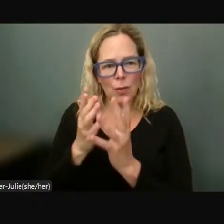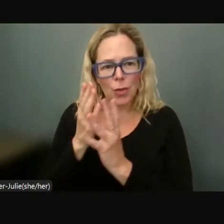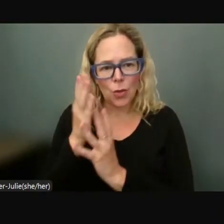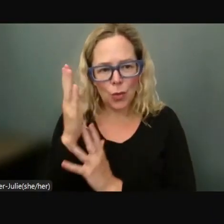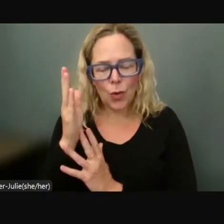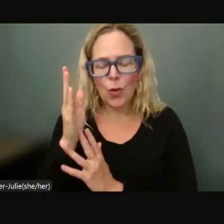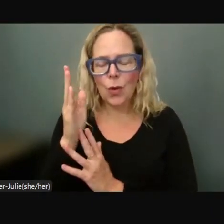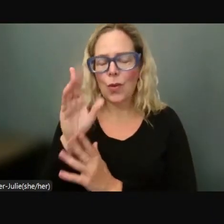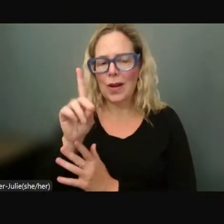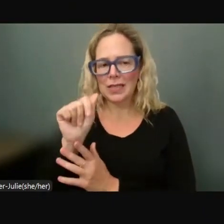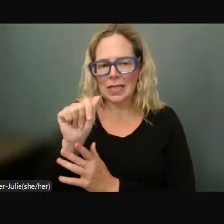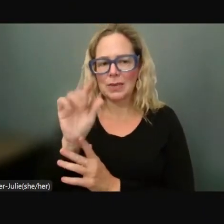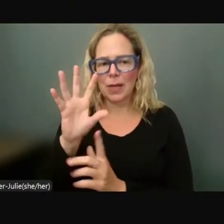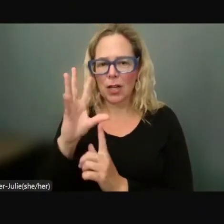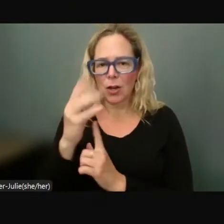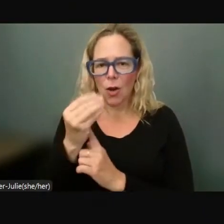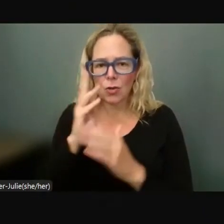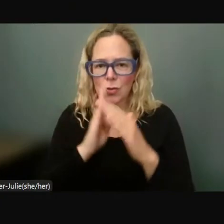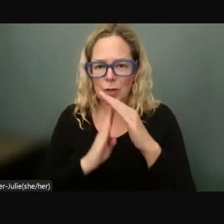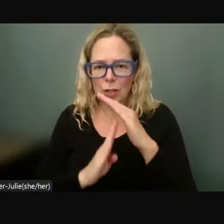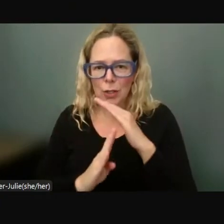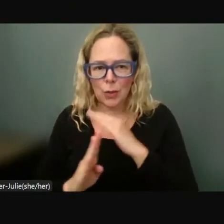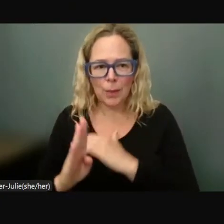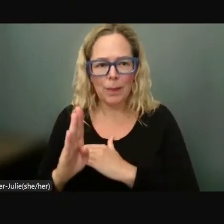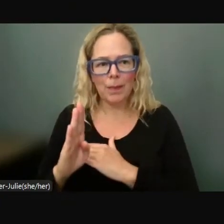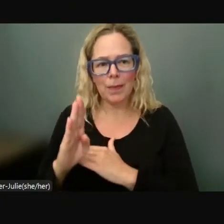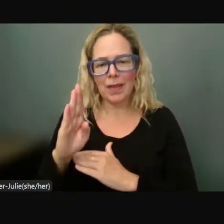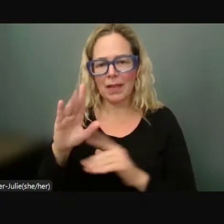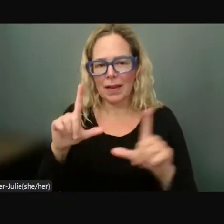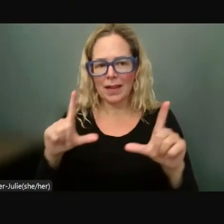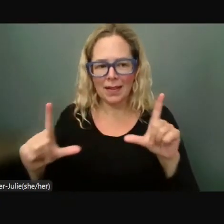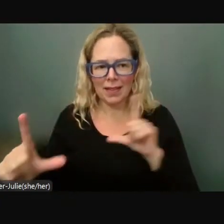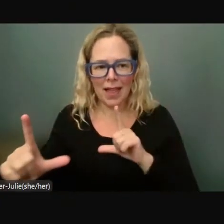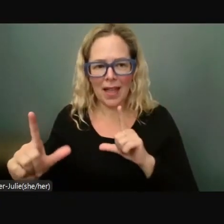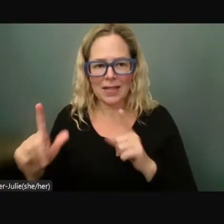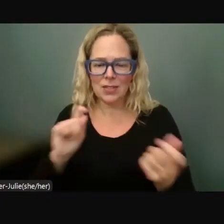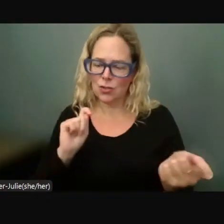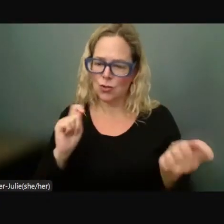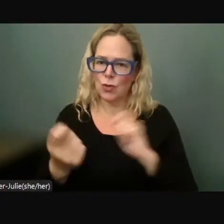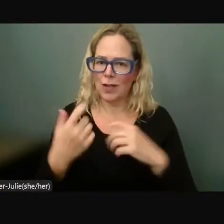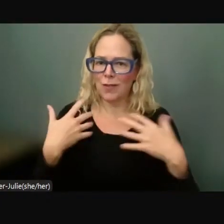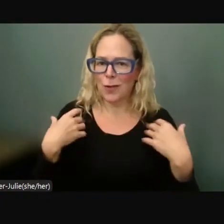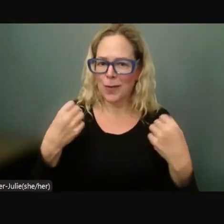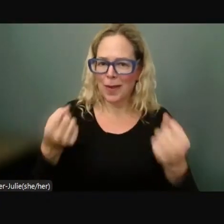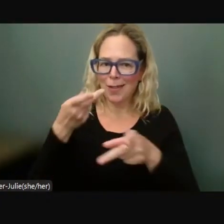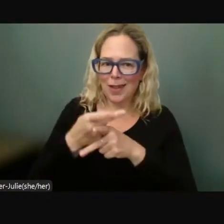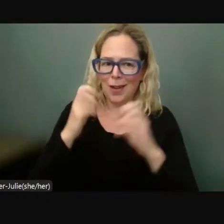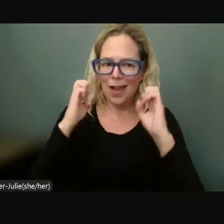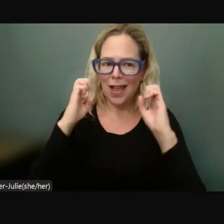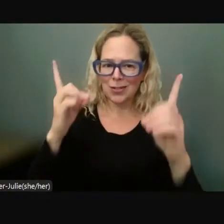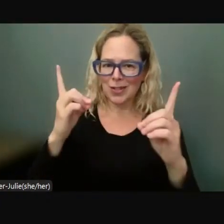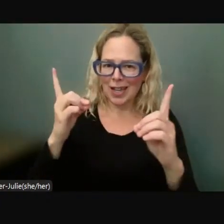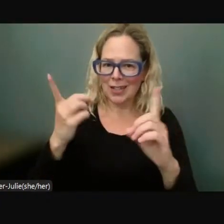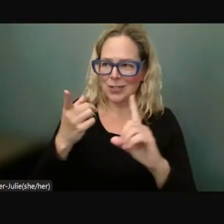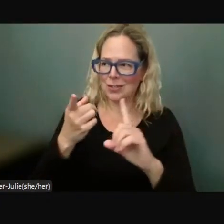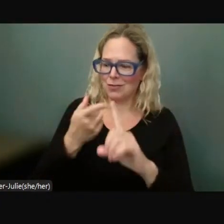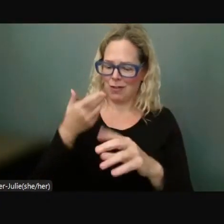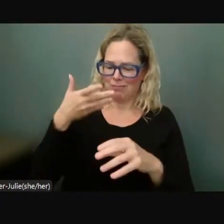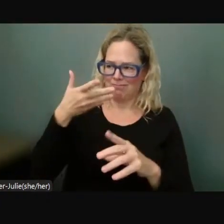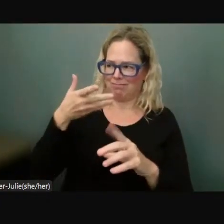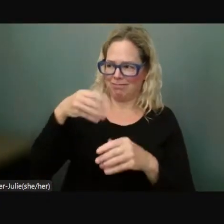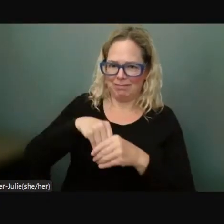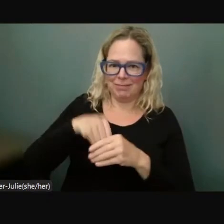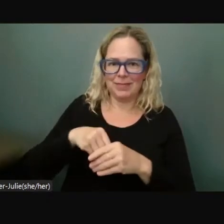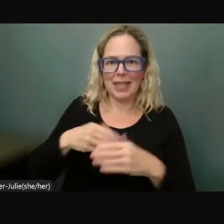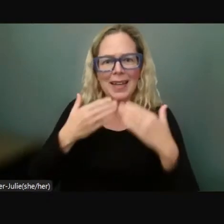Healthcare Education from Within. I am so grateful for the organizers of SMATI and my co-presenters